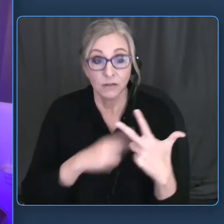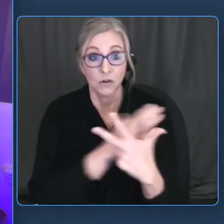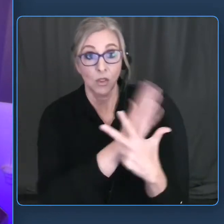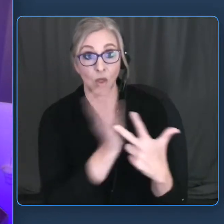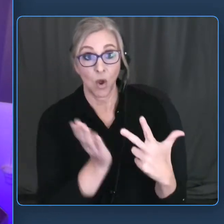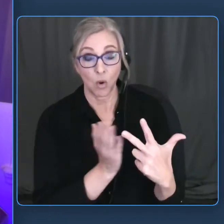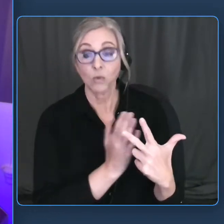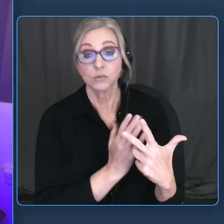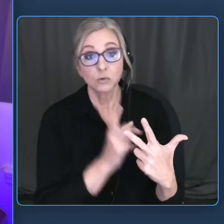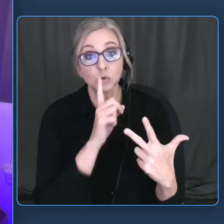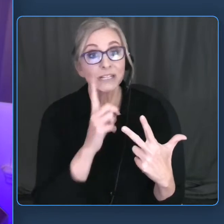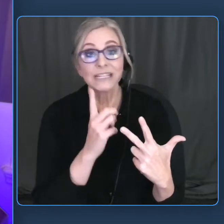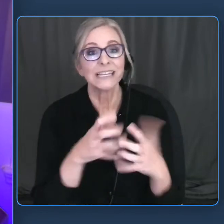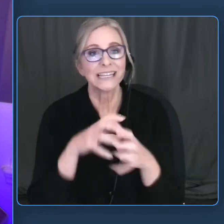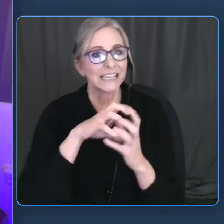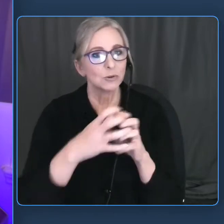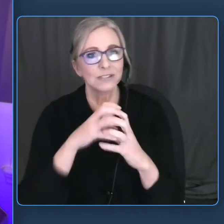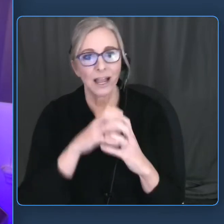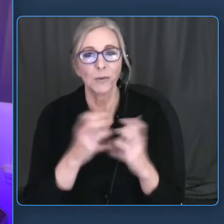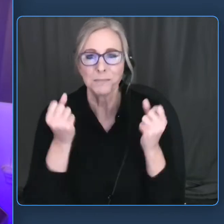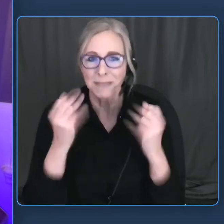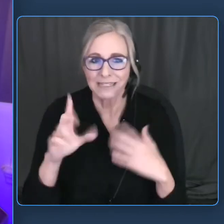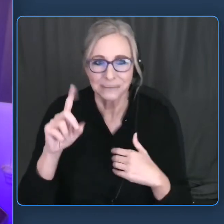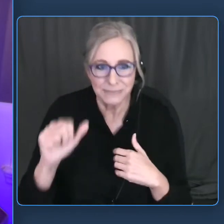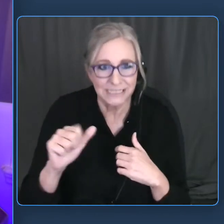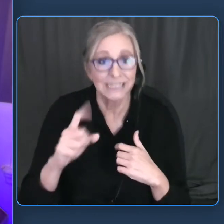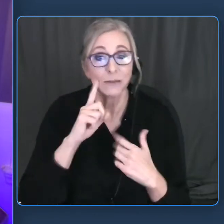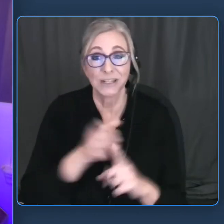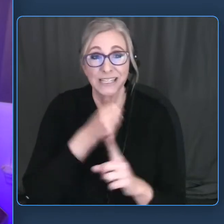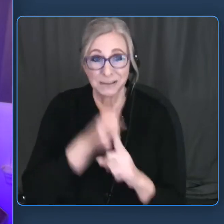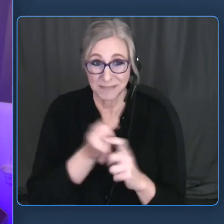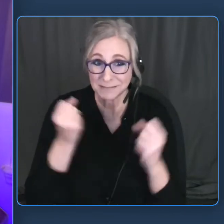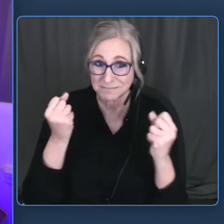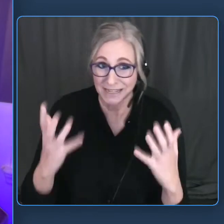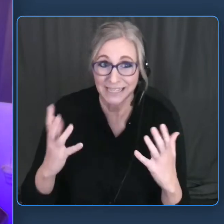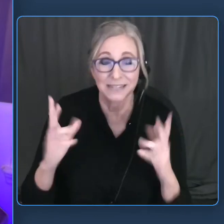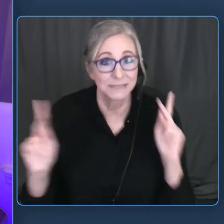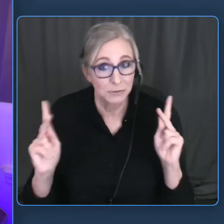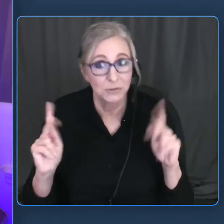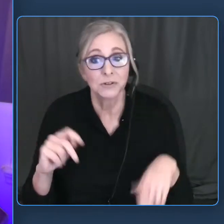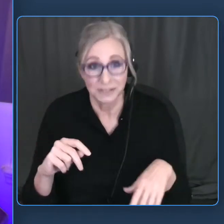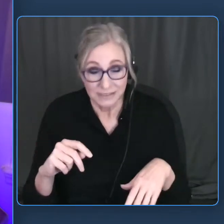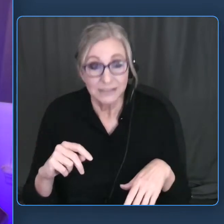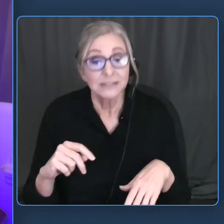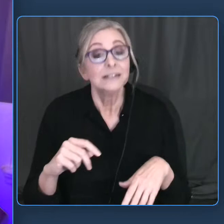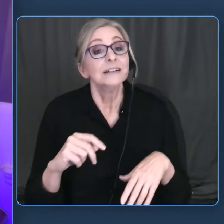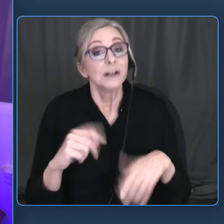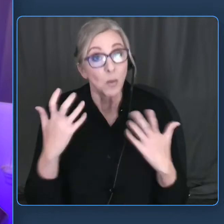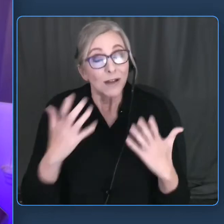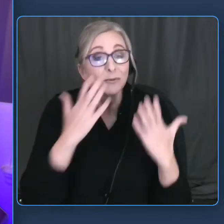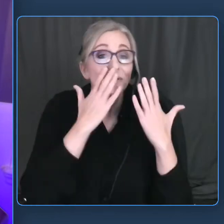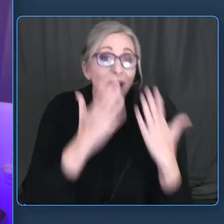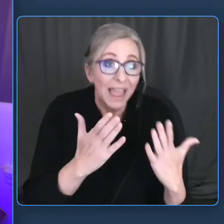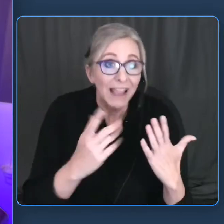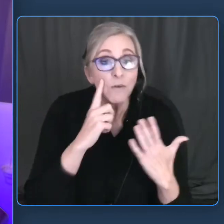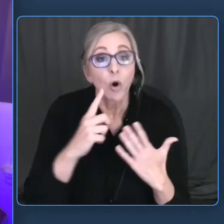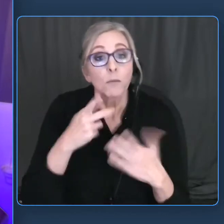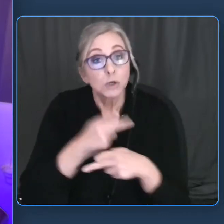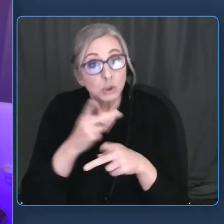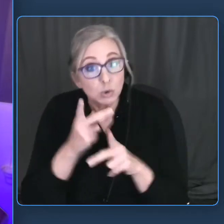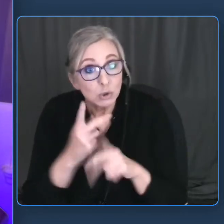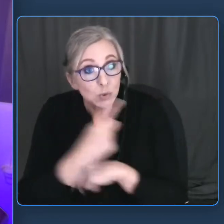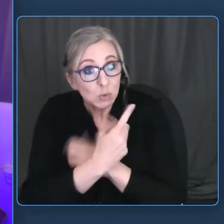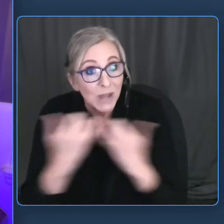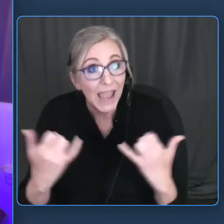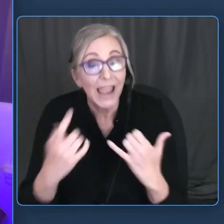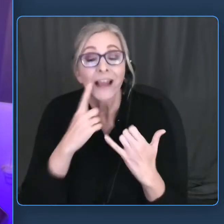that intersect with a lot of disabilities and affect a lot of folks. I do want to thank our producers